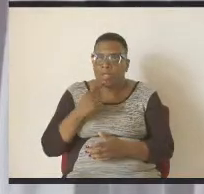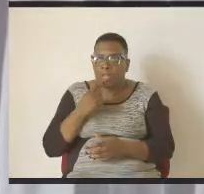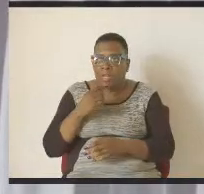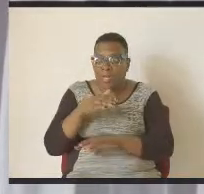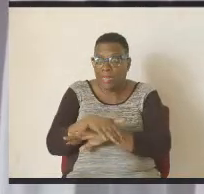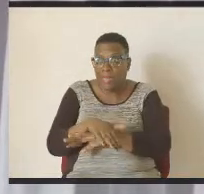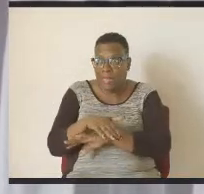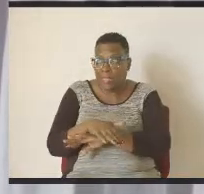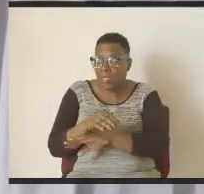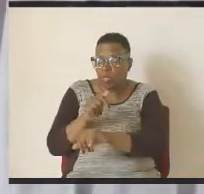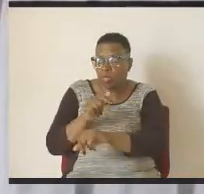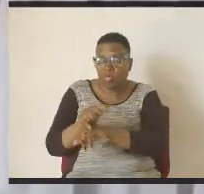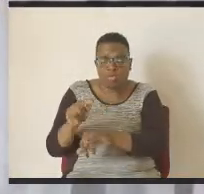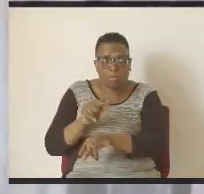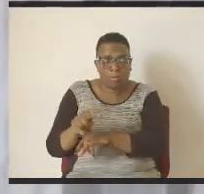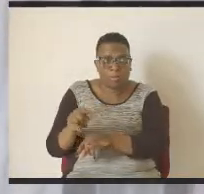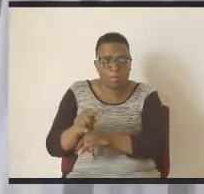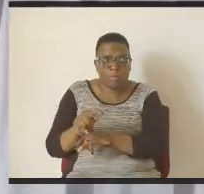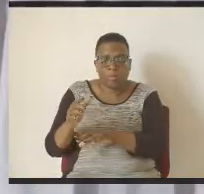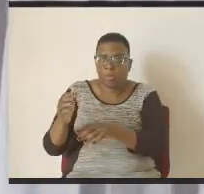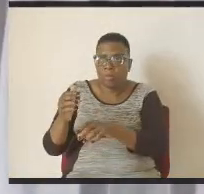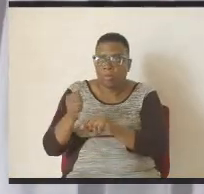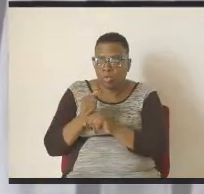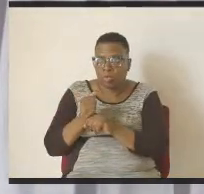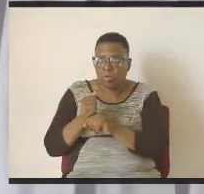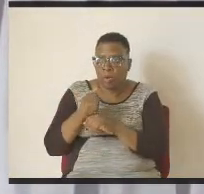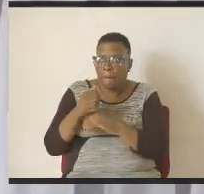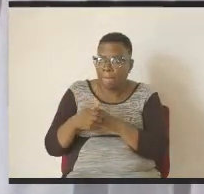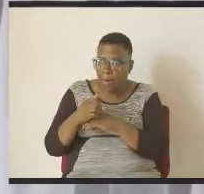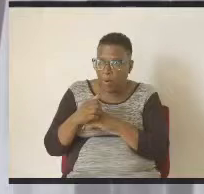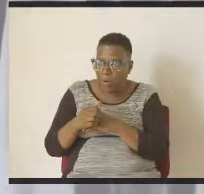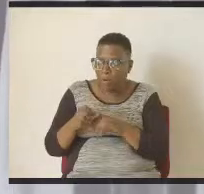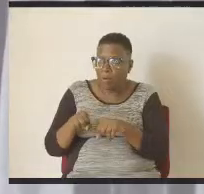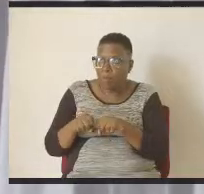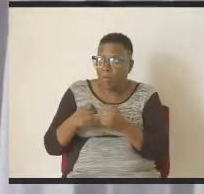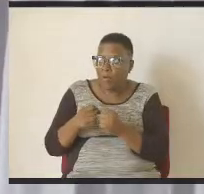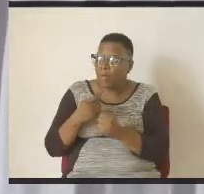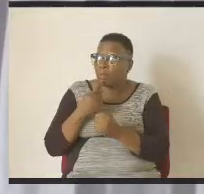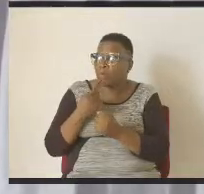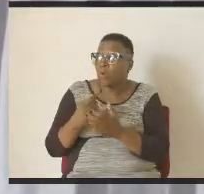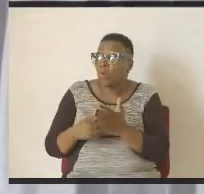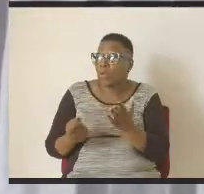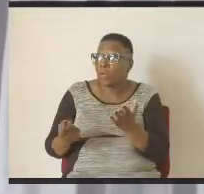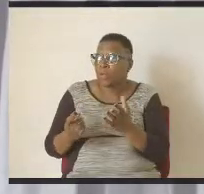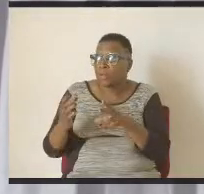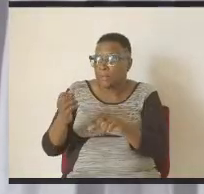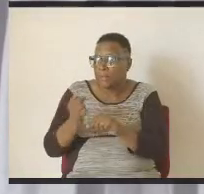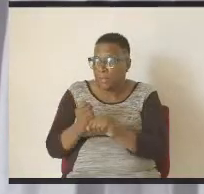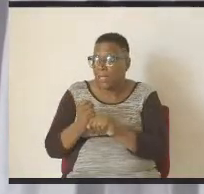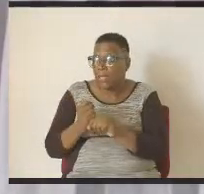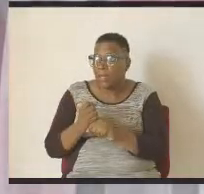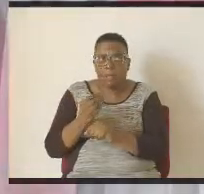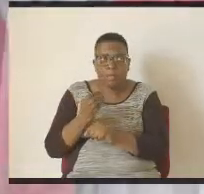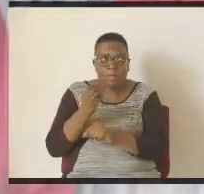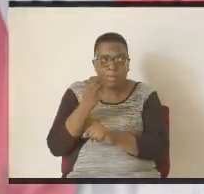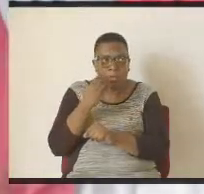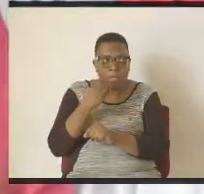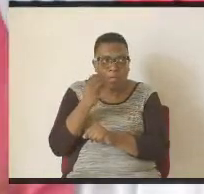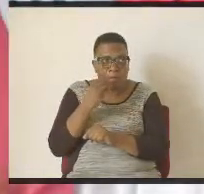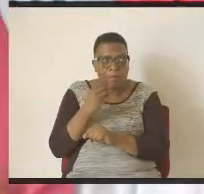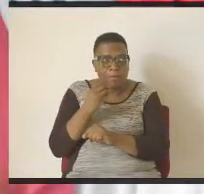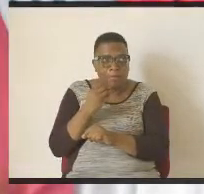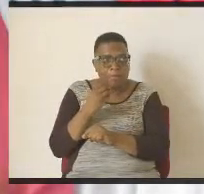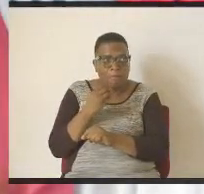betrayed, he took bread and he broke it. And he says what? Take, 1 Corinthians